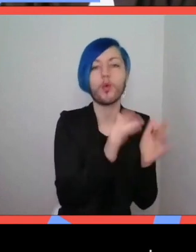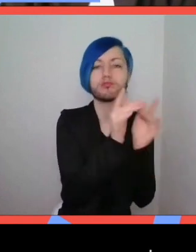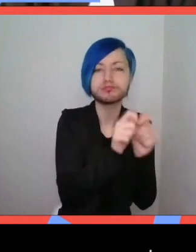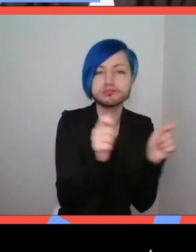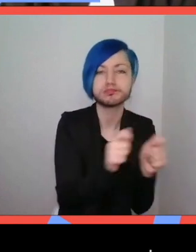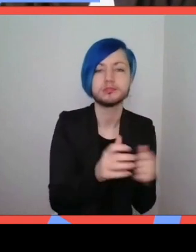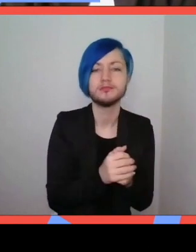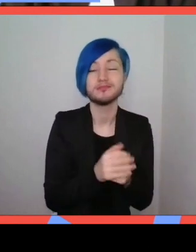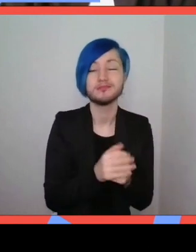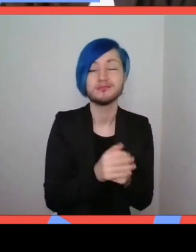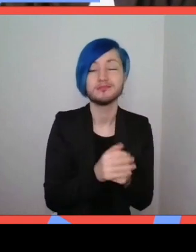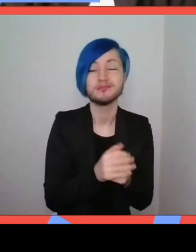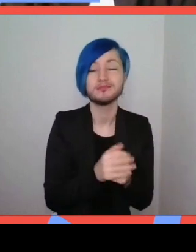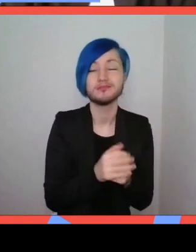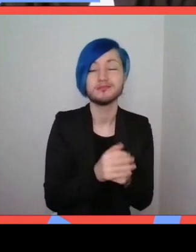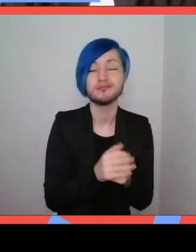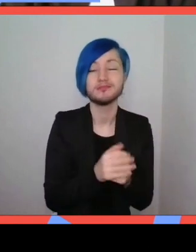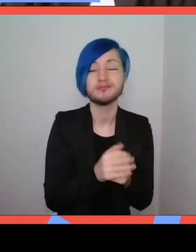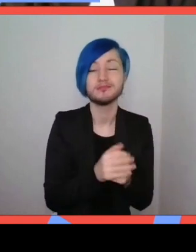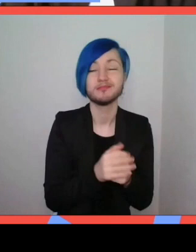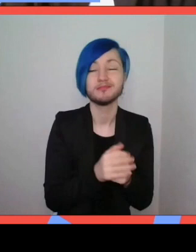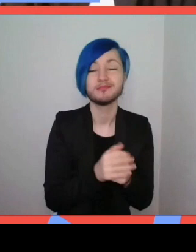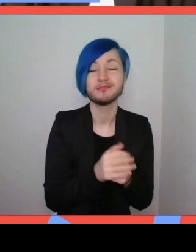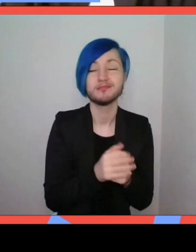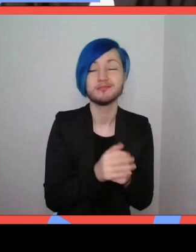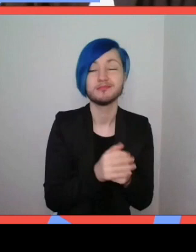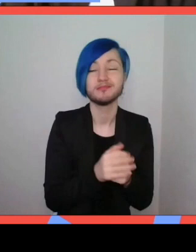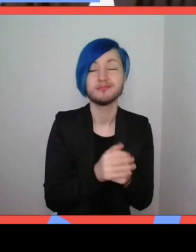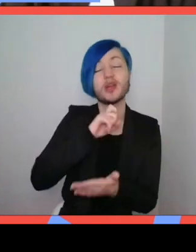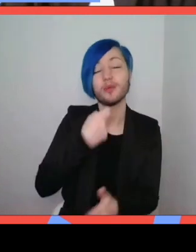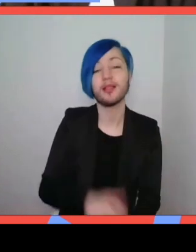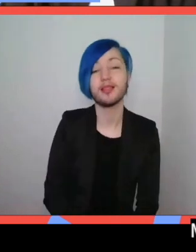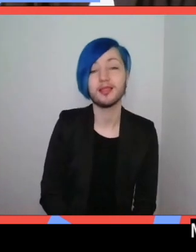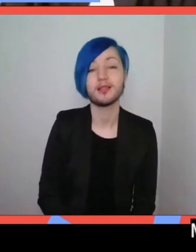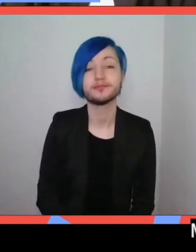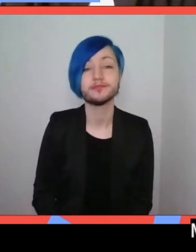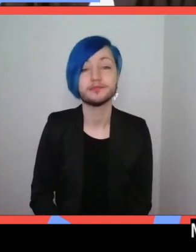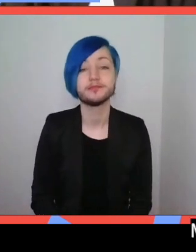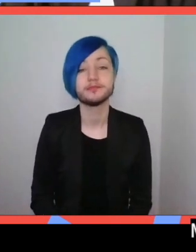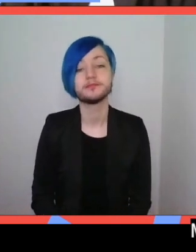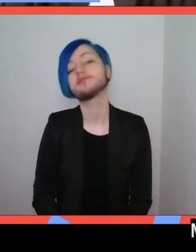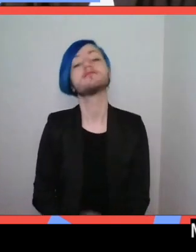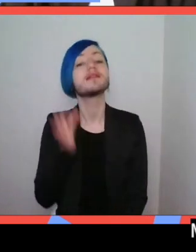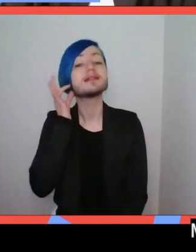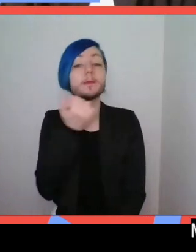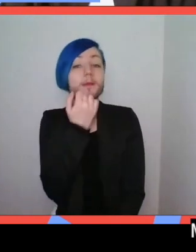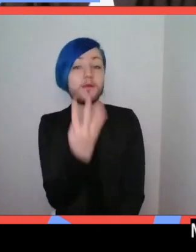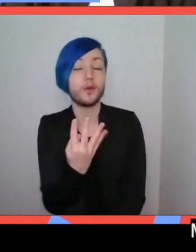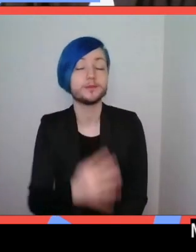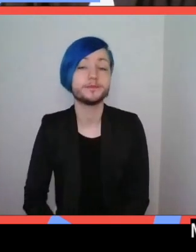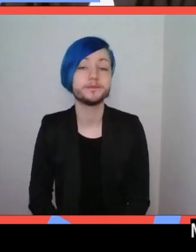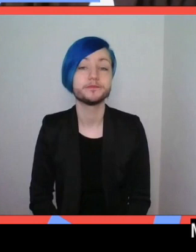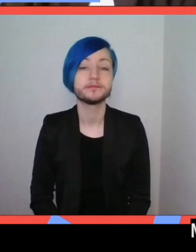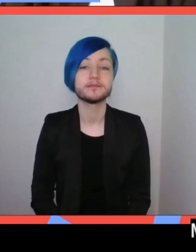ahead of time. Those pitches will be rejected for the most part. My fourth tip is don't